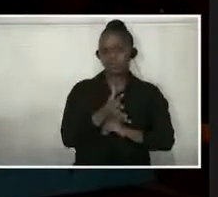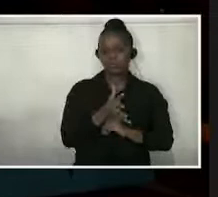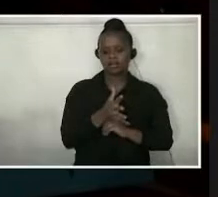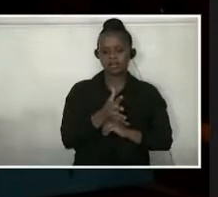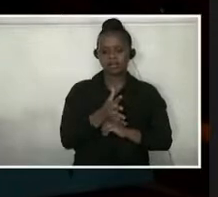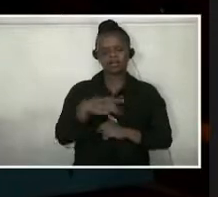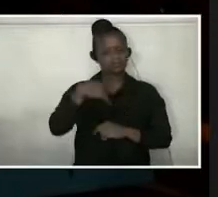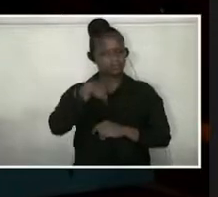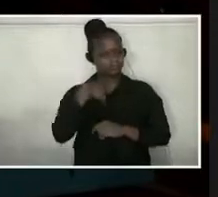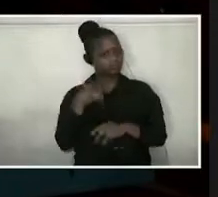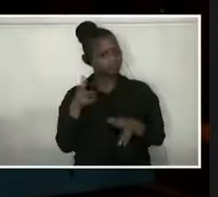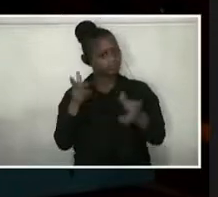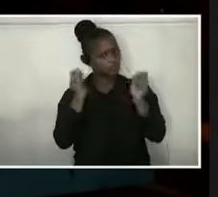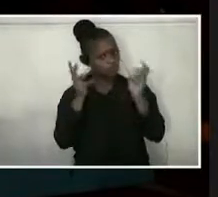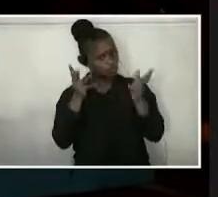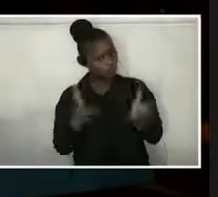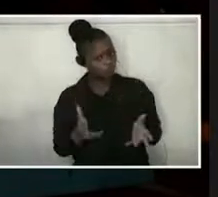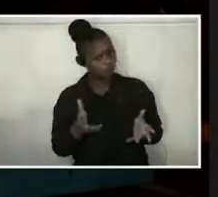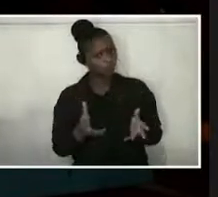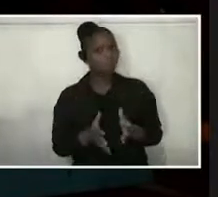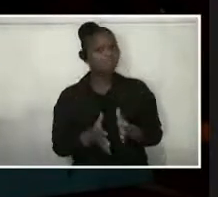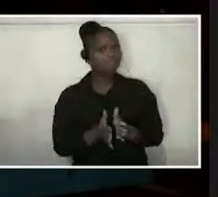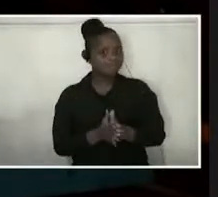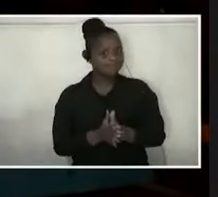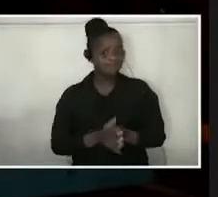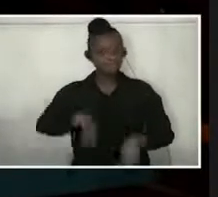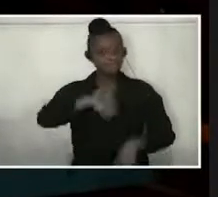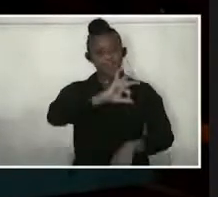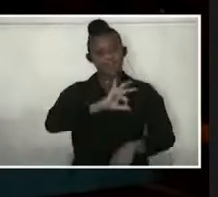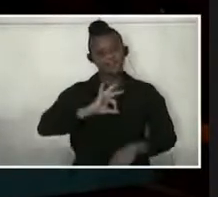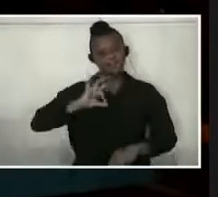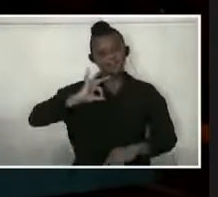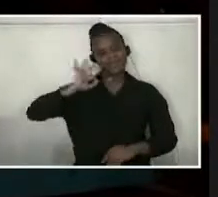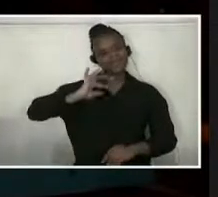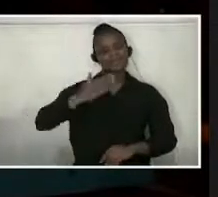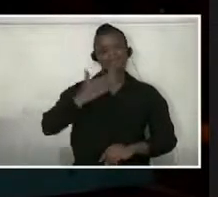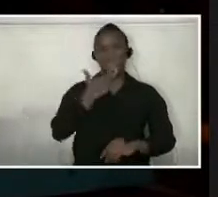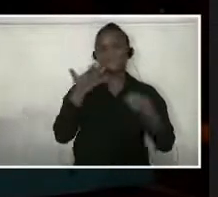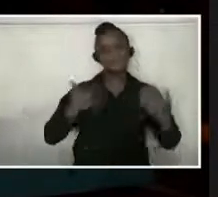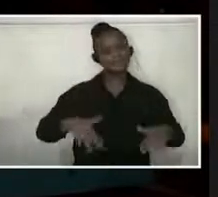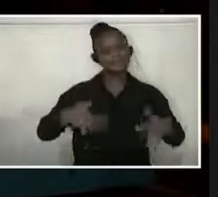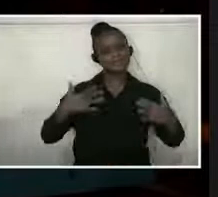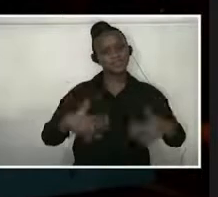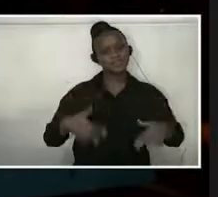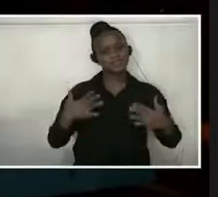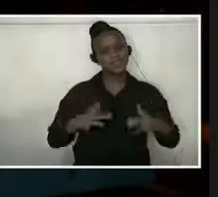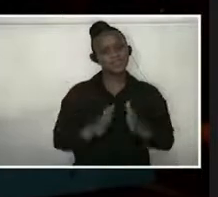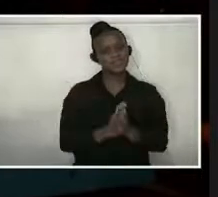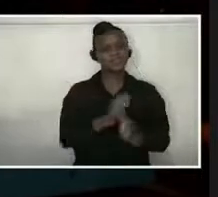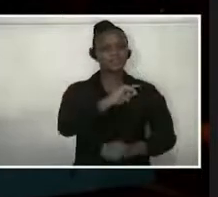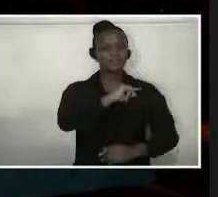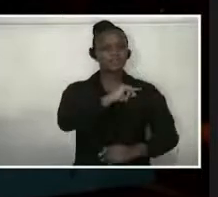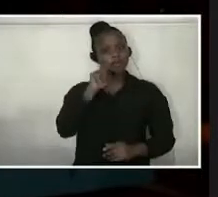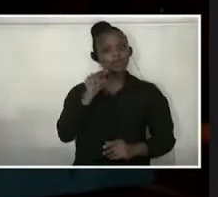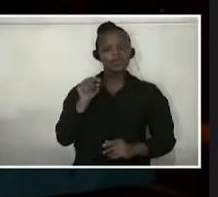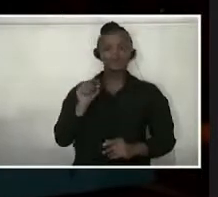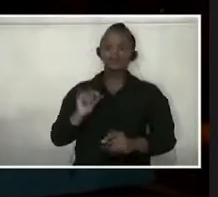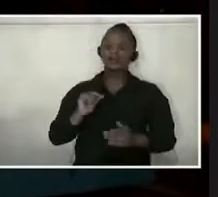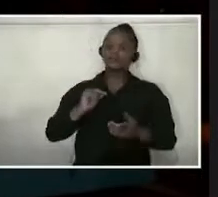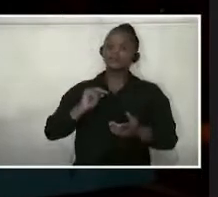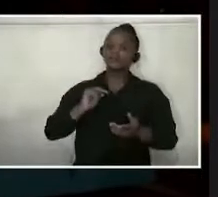2024. I gathered that. Honorable Mayor, thank you very much for your informed and constructive debate,